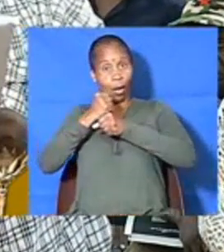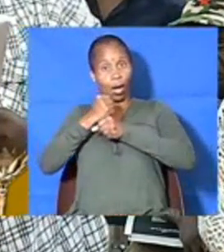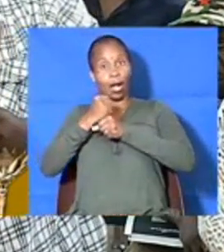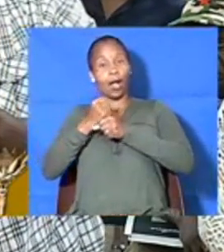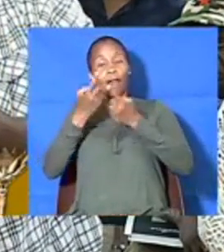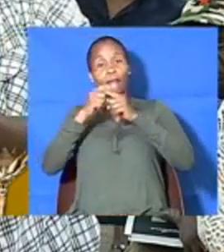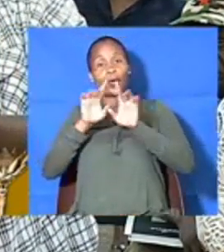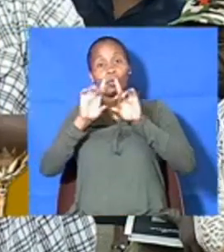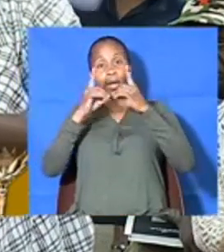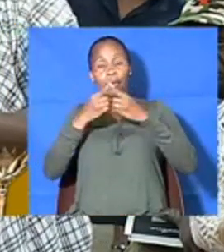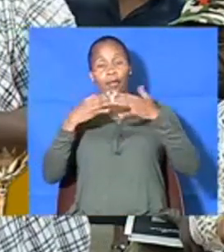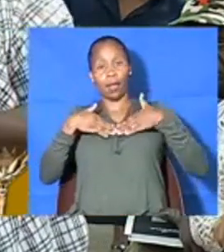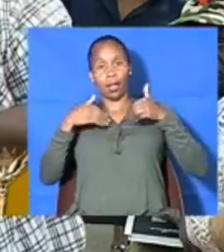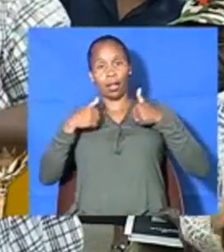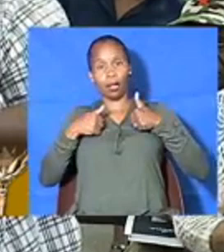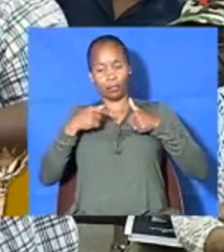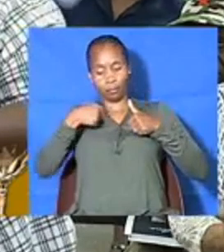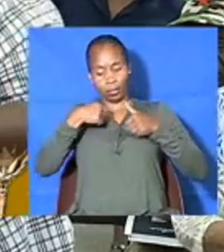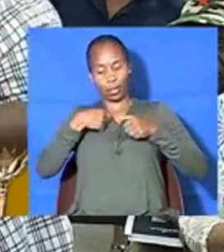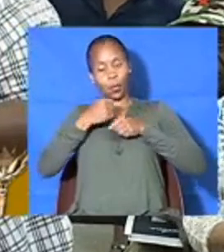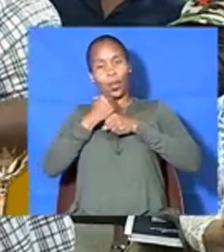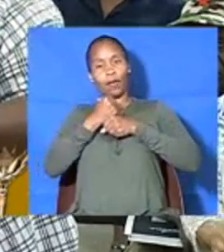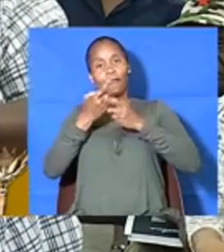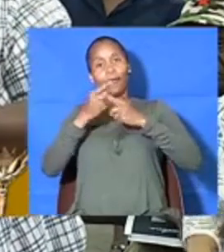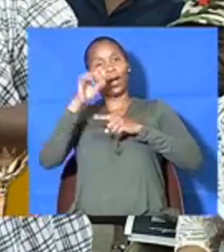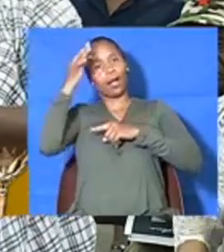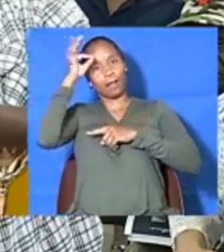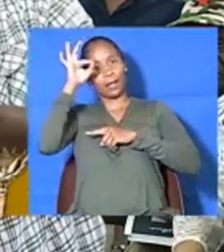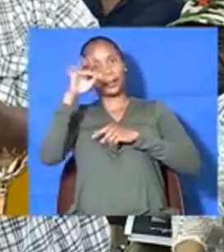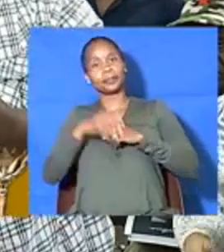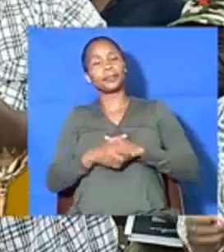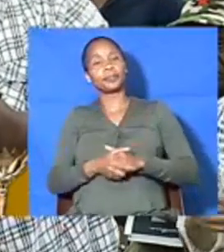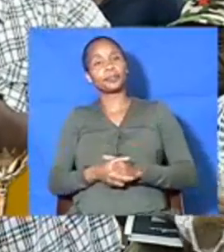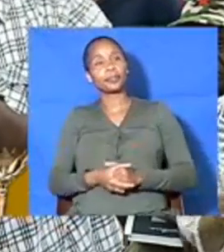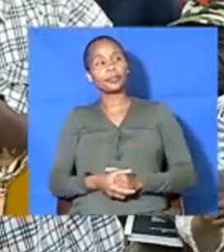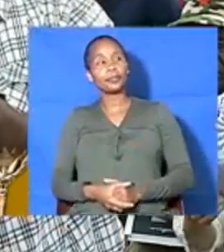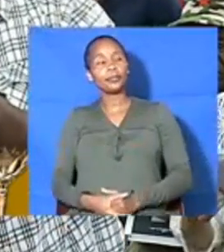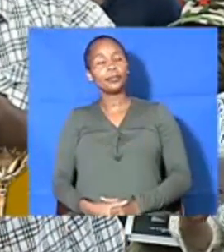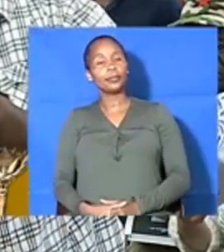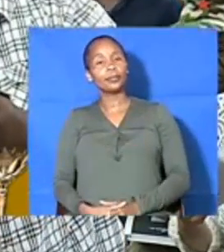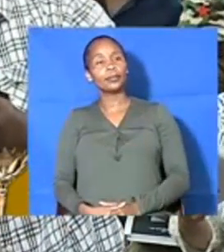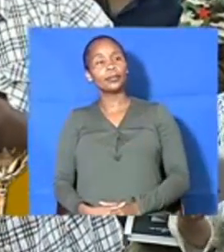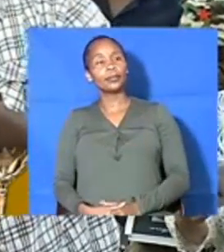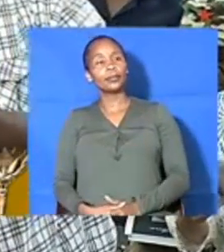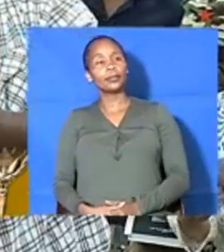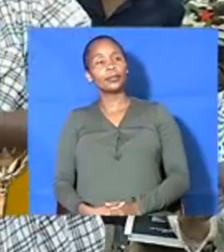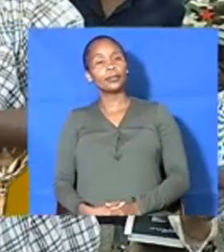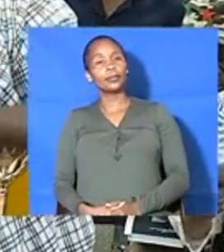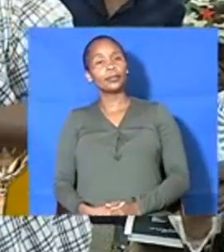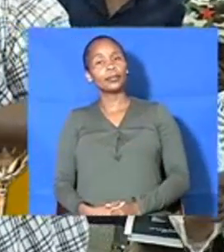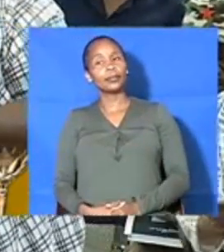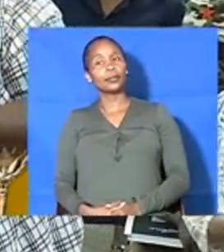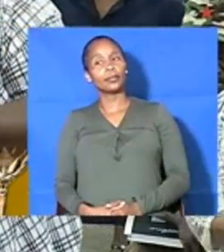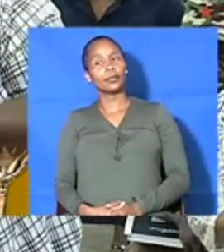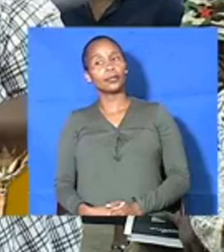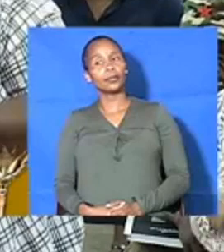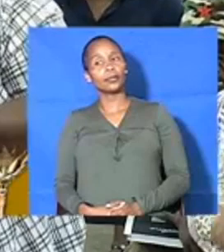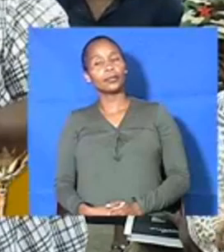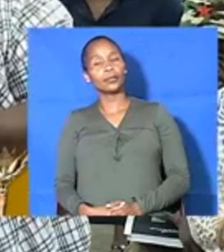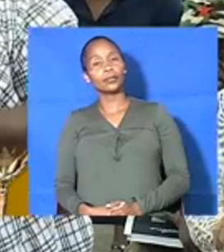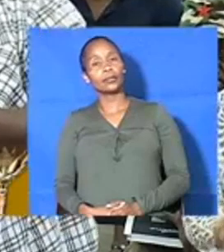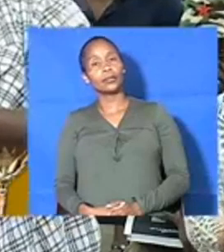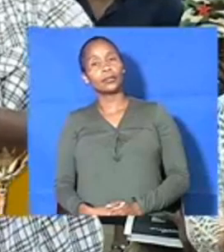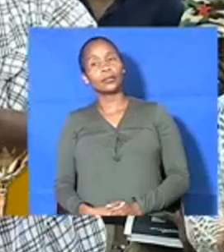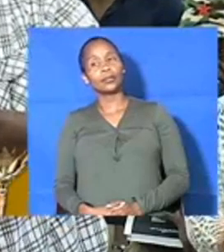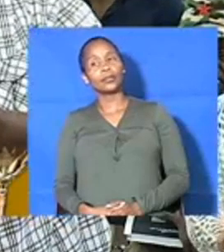talking, that they are not able to hear that behind them there's some noise. Please, can you assist? Behind where we are seated,